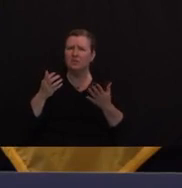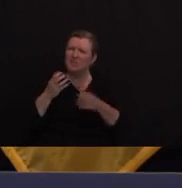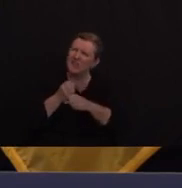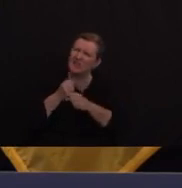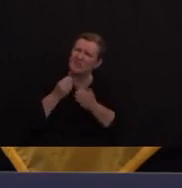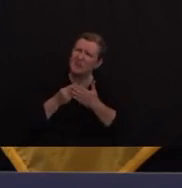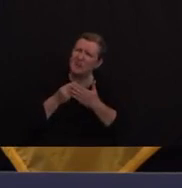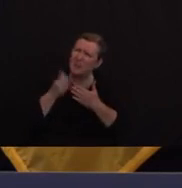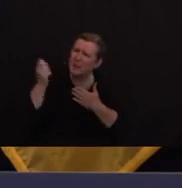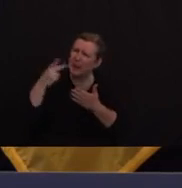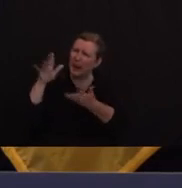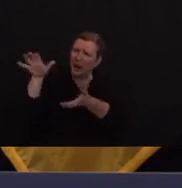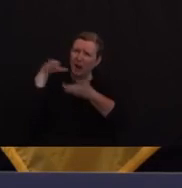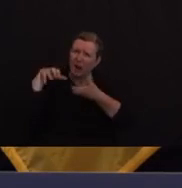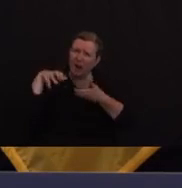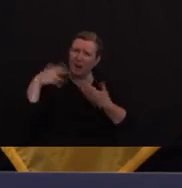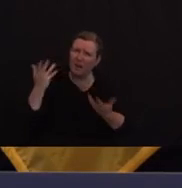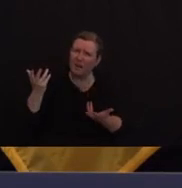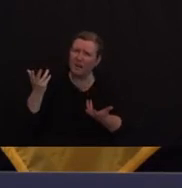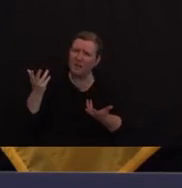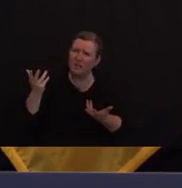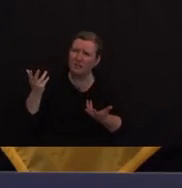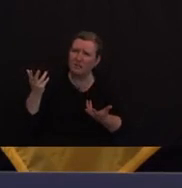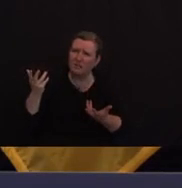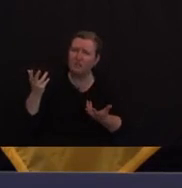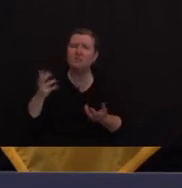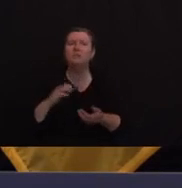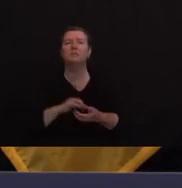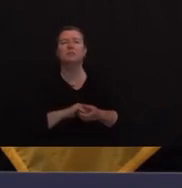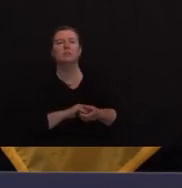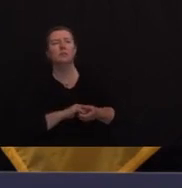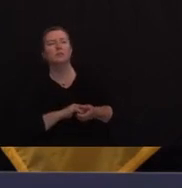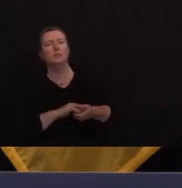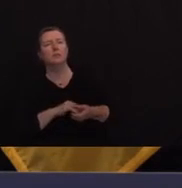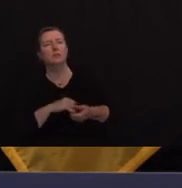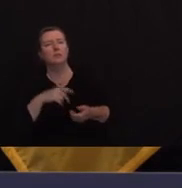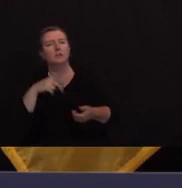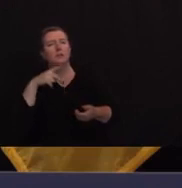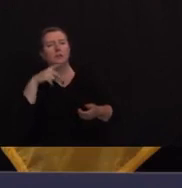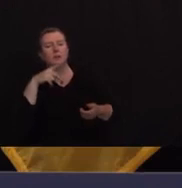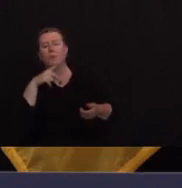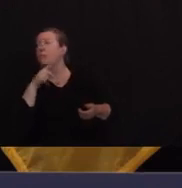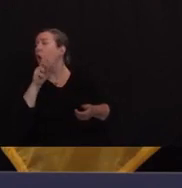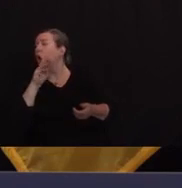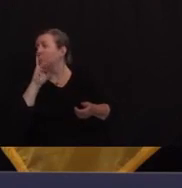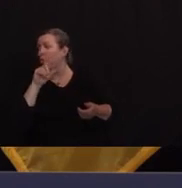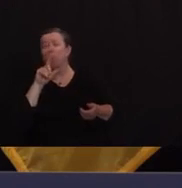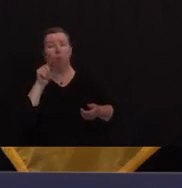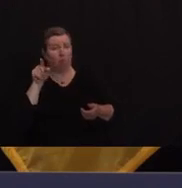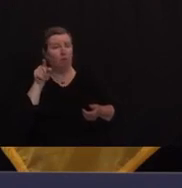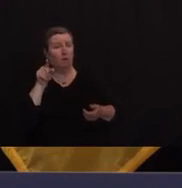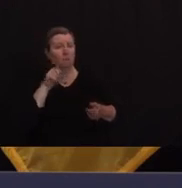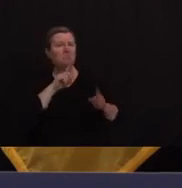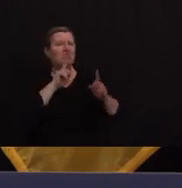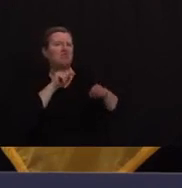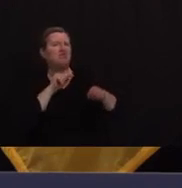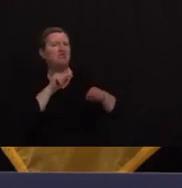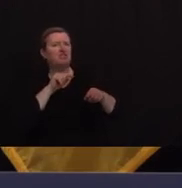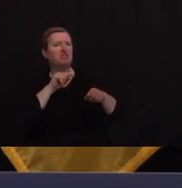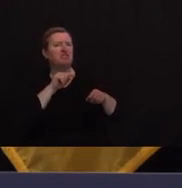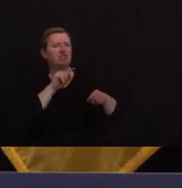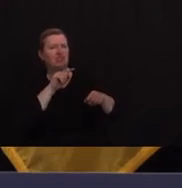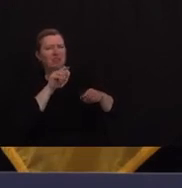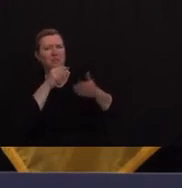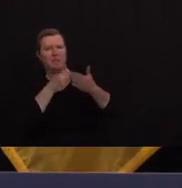That's it? Yes. Paramount, I'm going to ask you to come weigh in on the second one, but on the first one, Judy, I'm showing that we've got on my list,